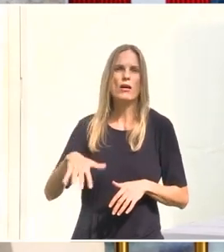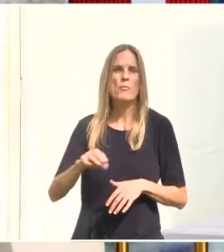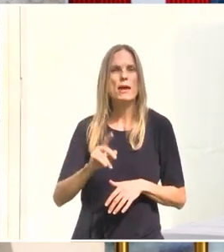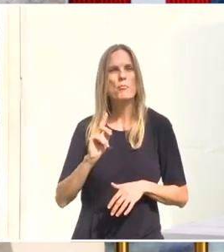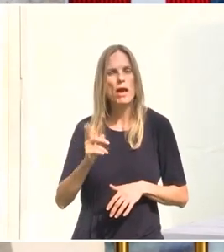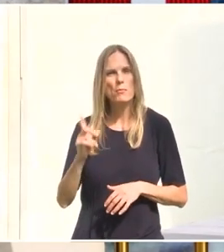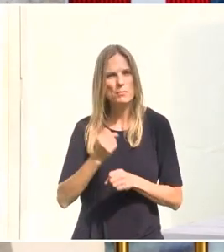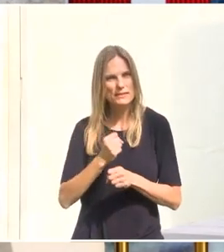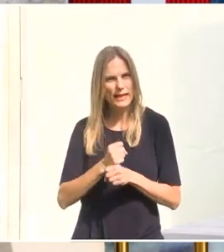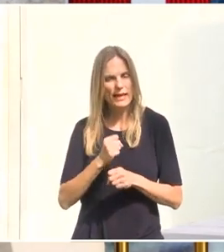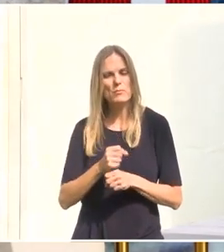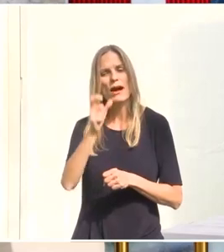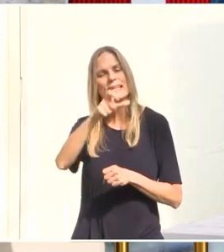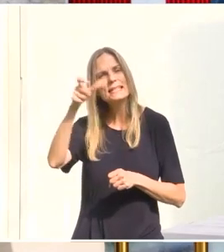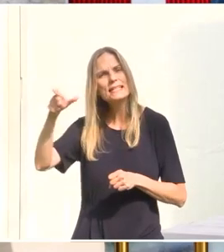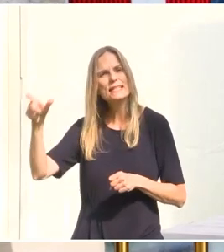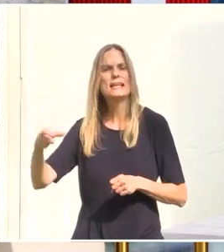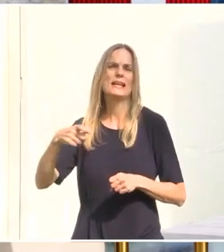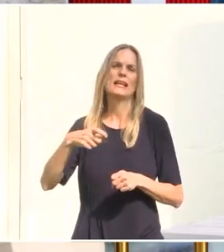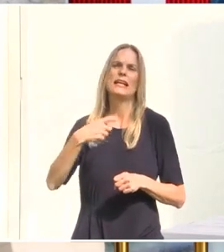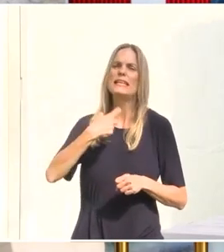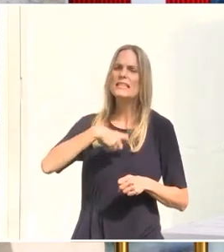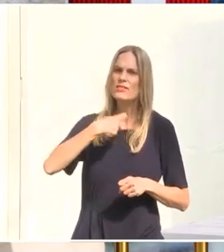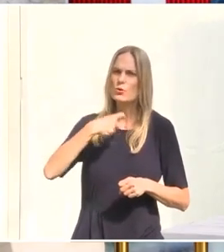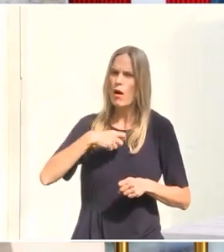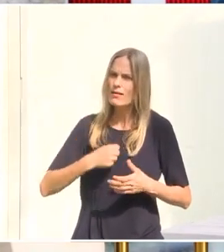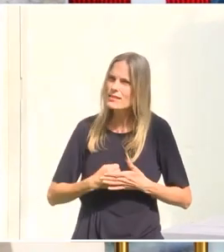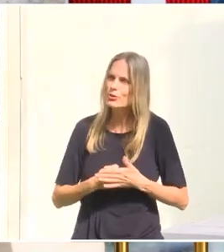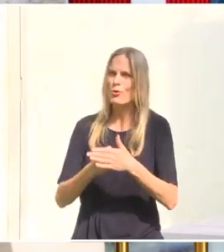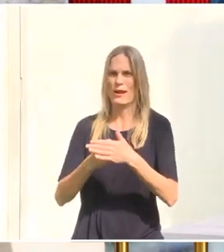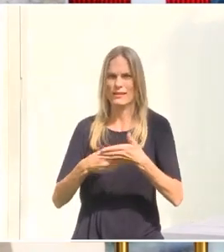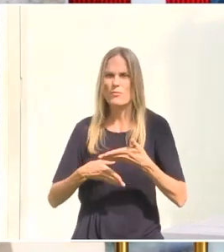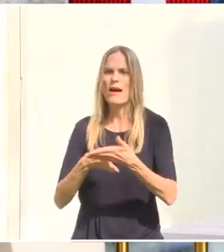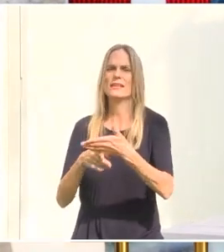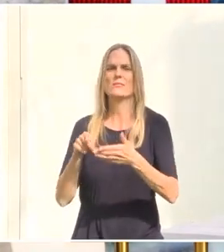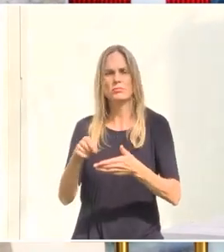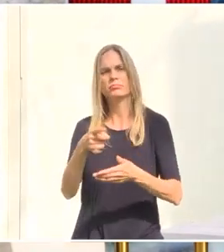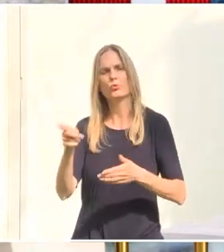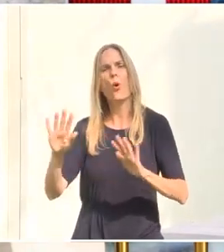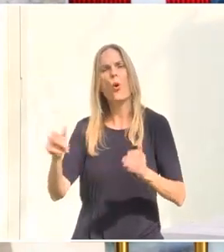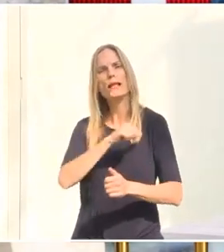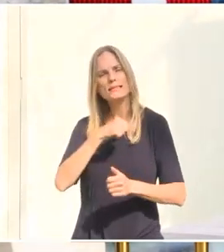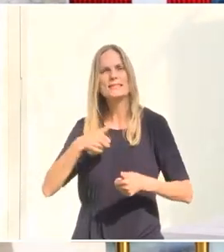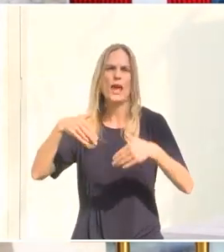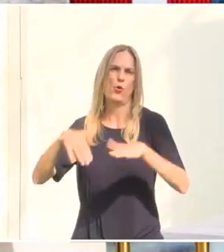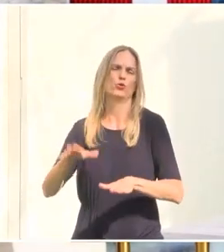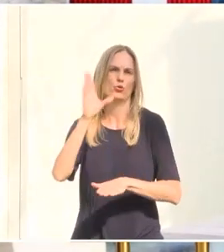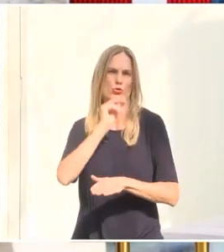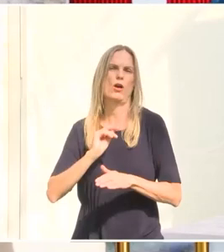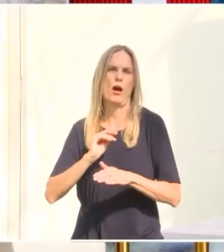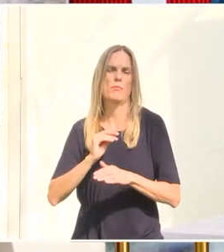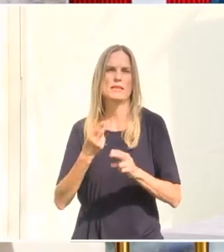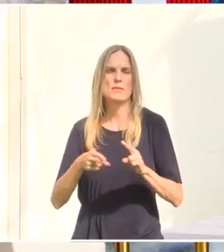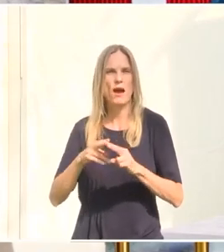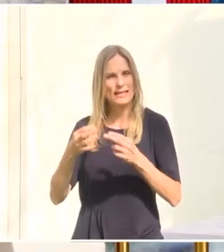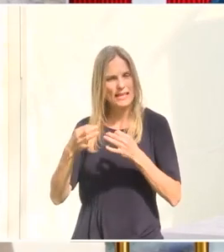to provide individuals with equitable chances to make those options for themselves. Because we, in democratic